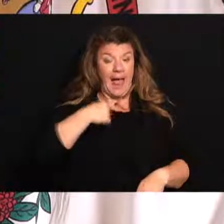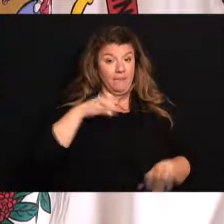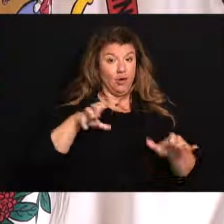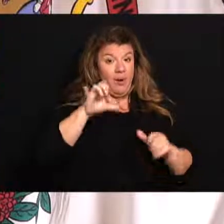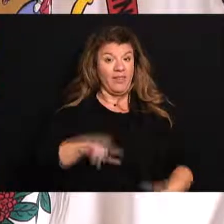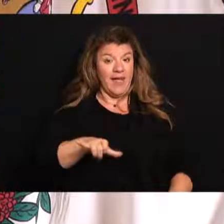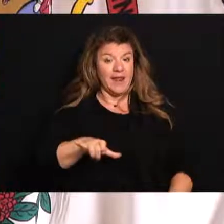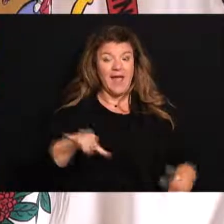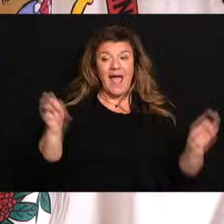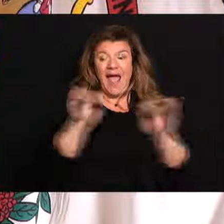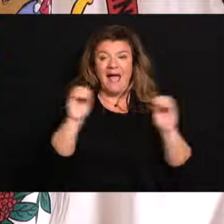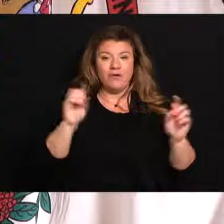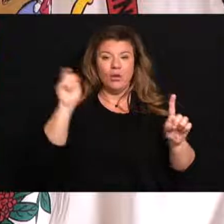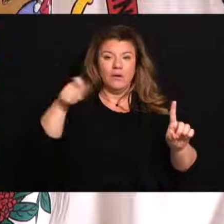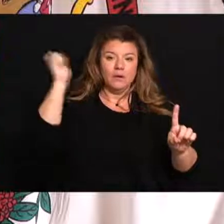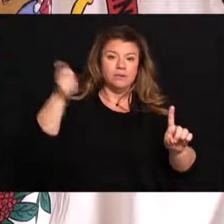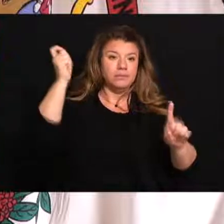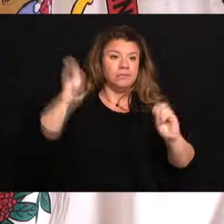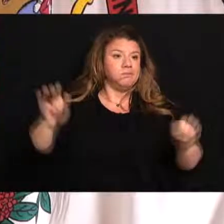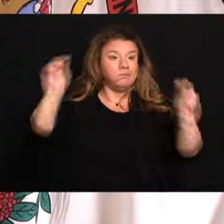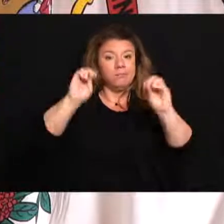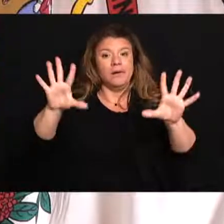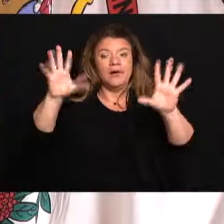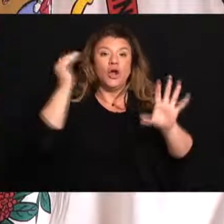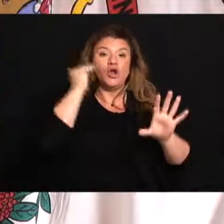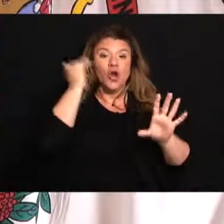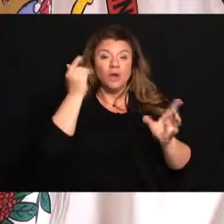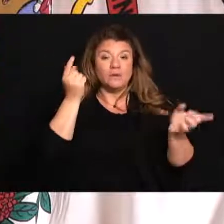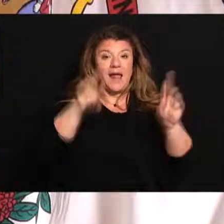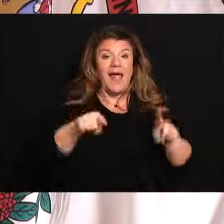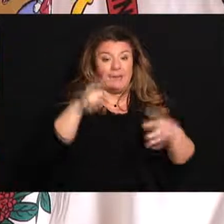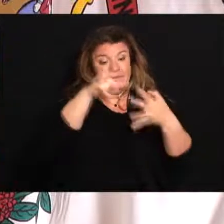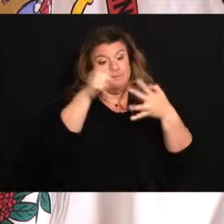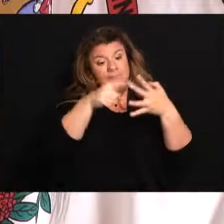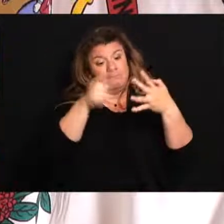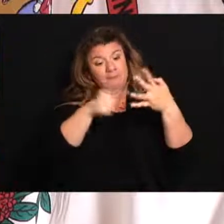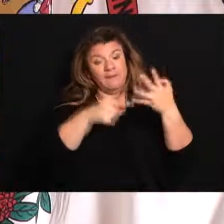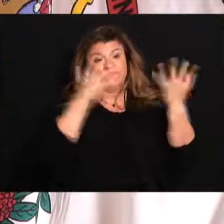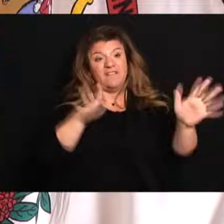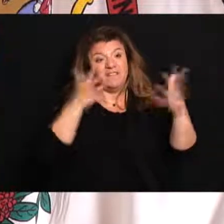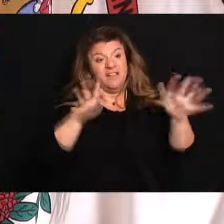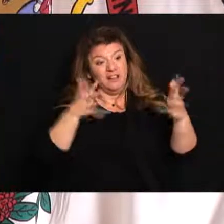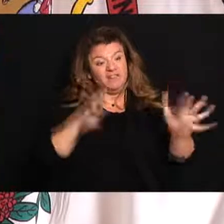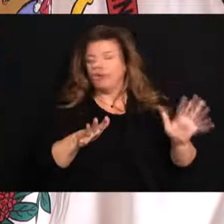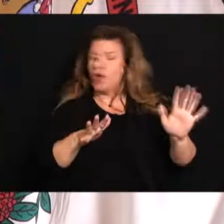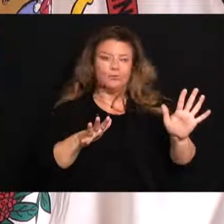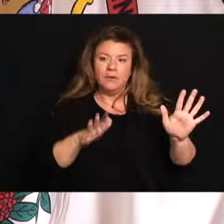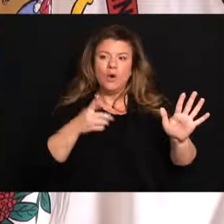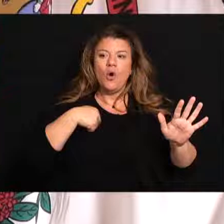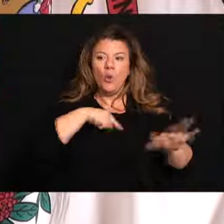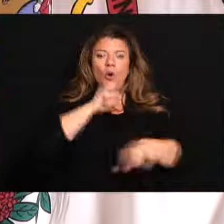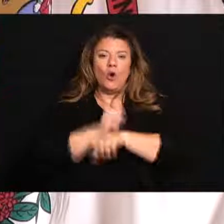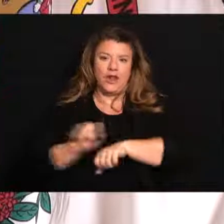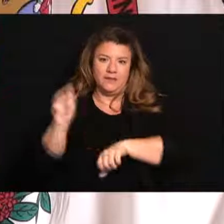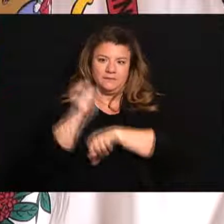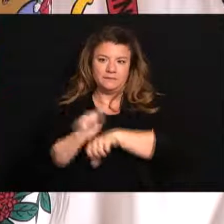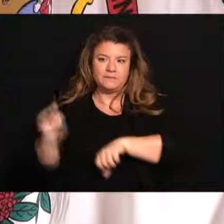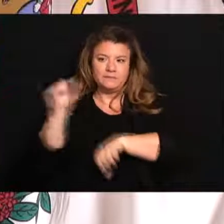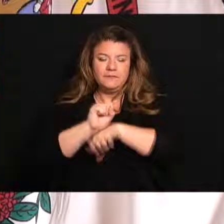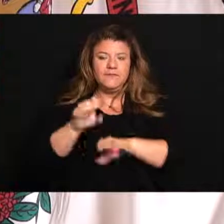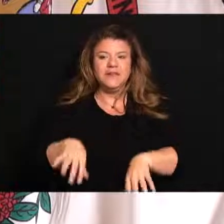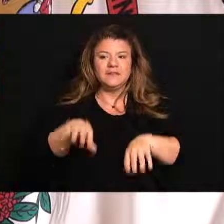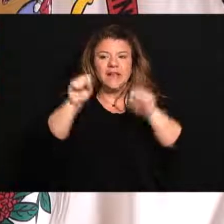any magic wand to absolutely, you know, just say this one's done, this one's done, this one's done. We're working on it. And it takes a lot